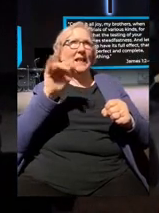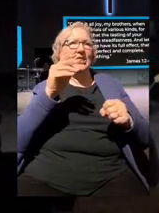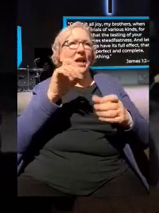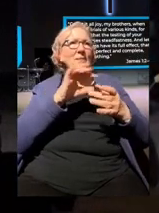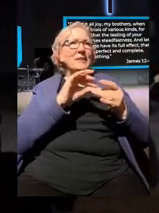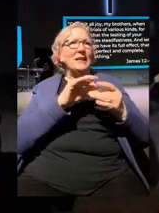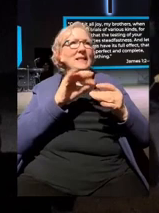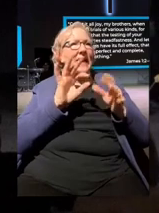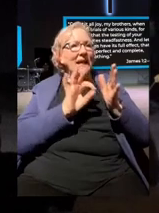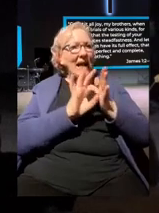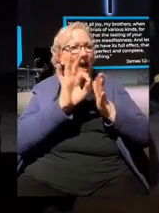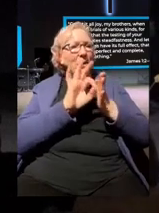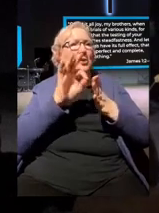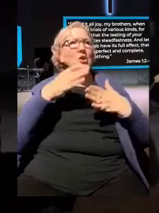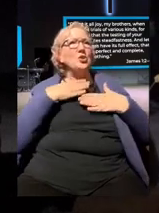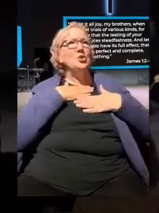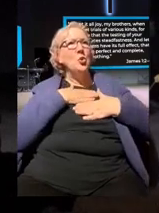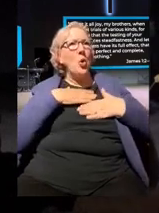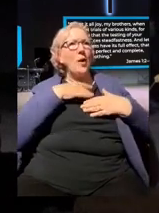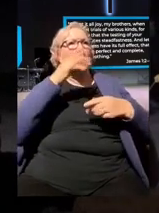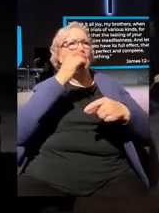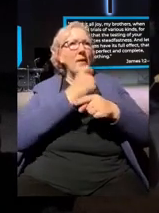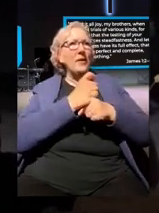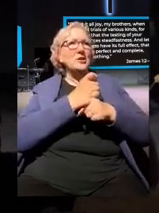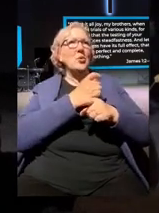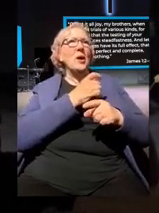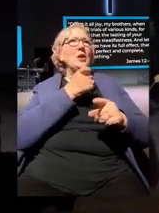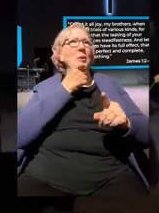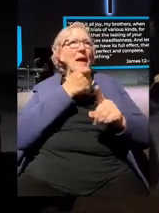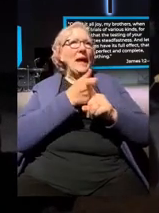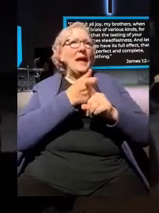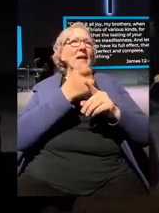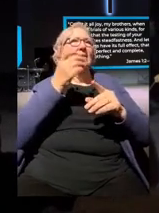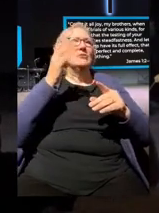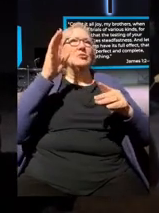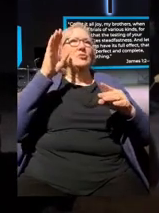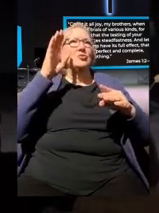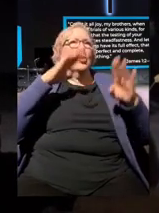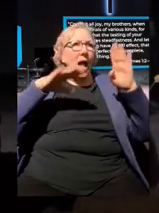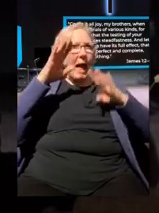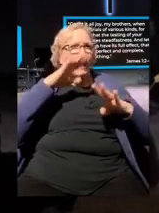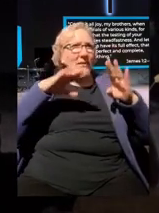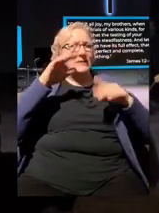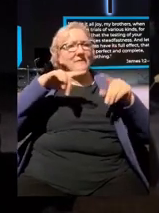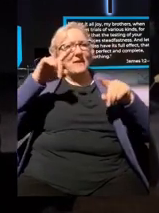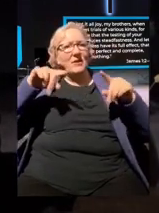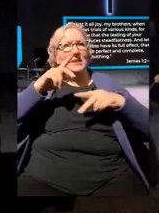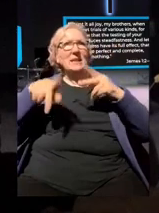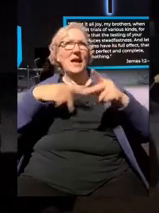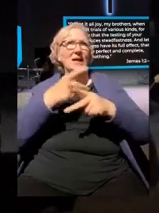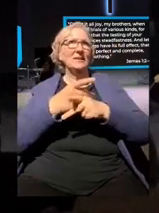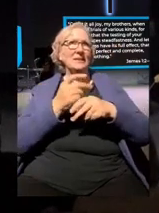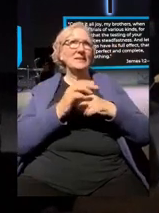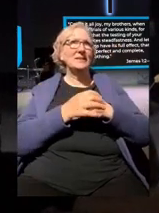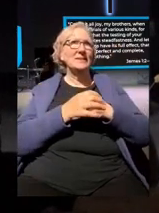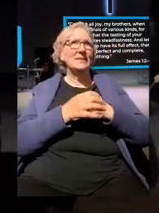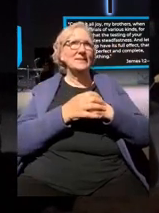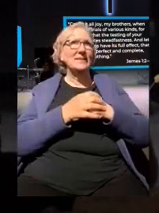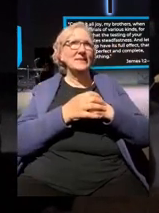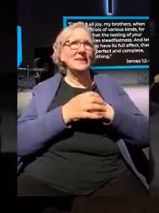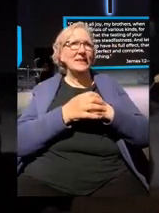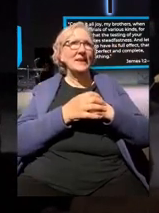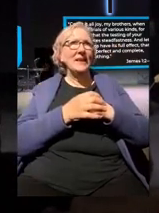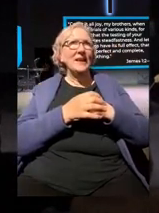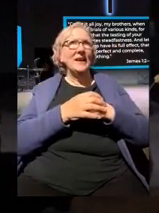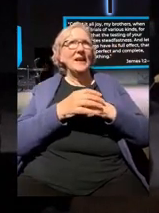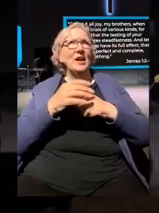of various kinds. For you know the testing of your faith produces steadfastness. Let steadfastness have its full effect, that you